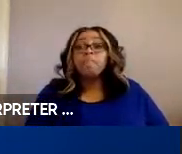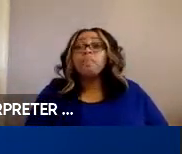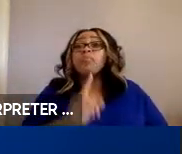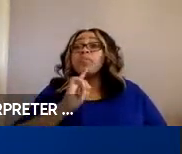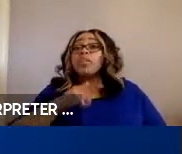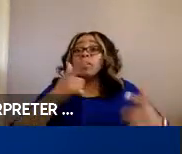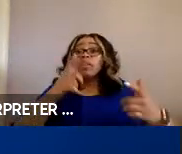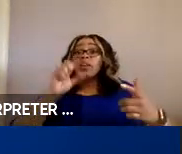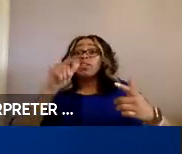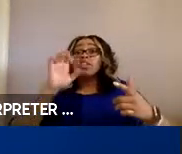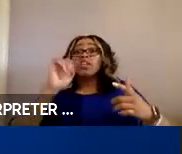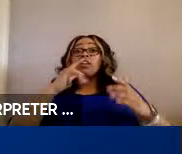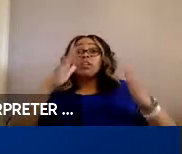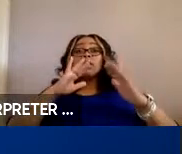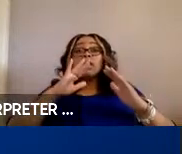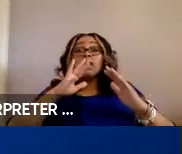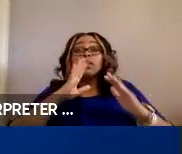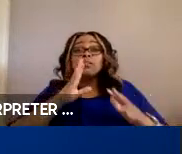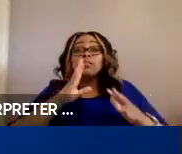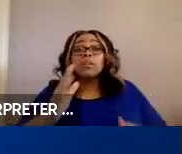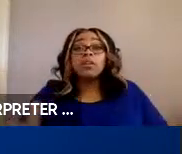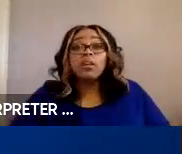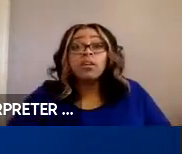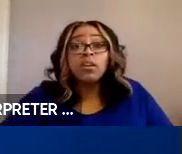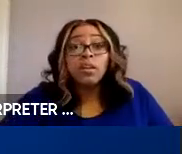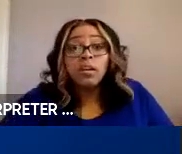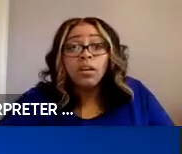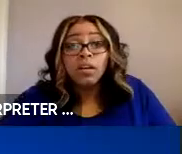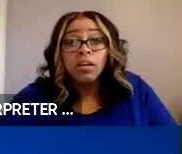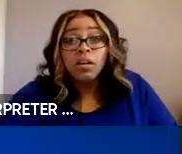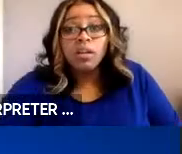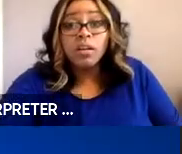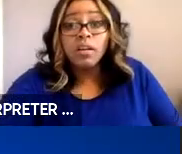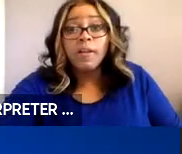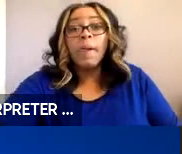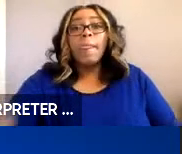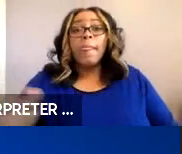to Sarah to introduce our next speaker. Thank you again.